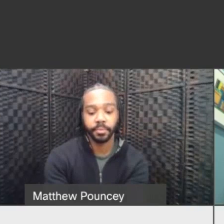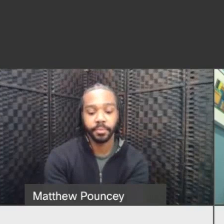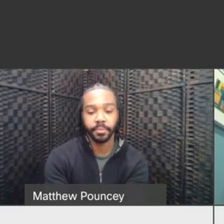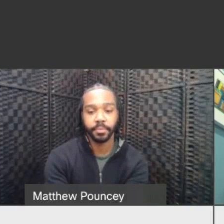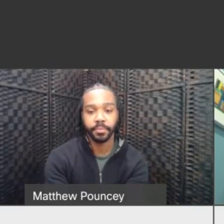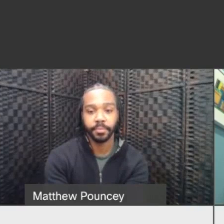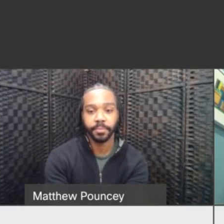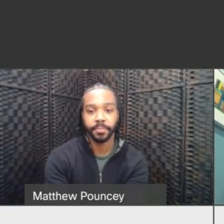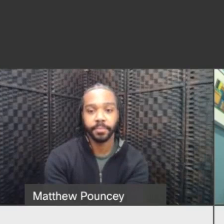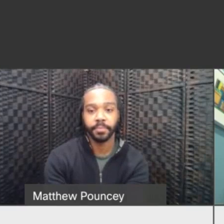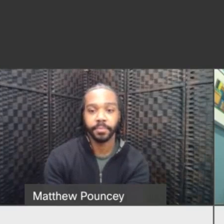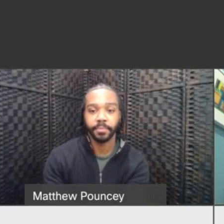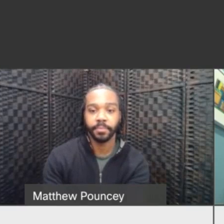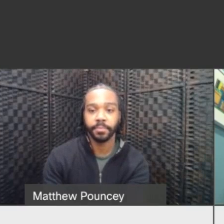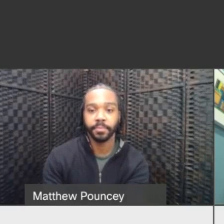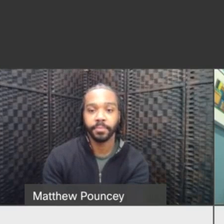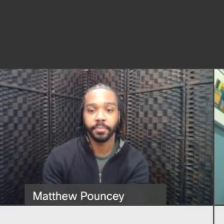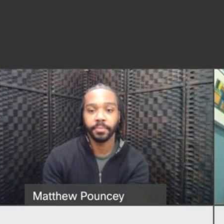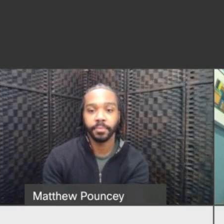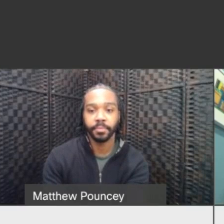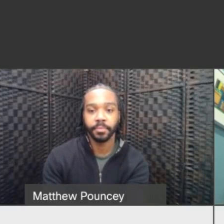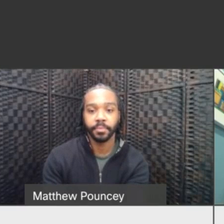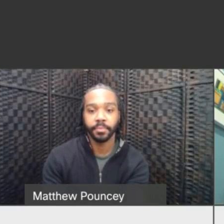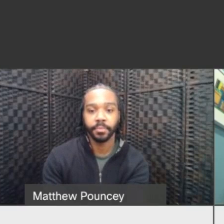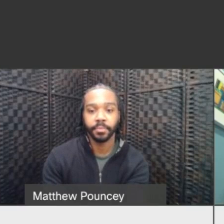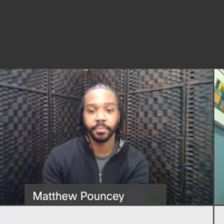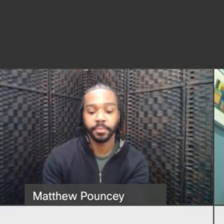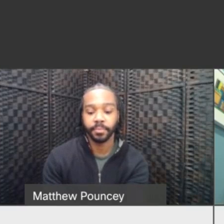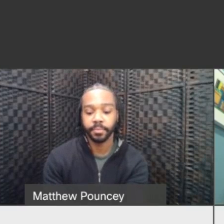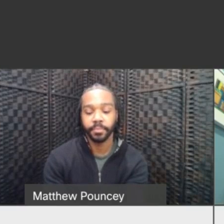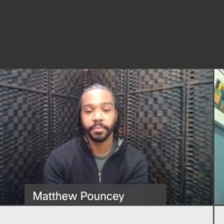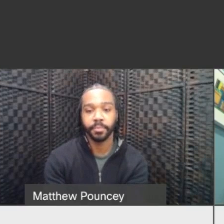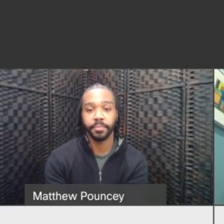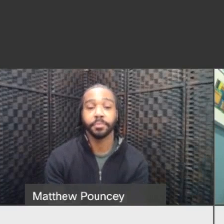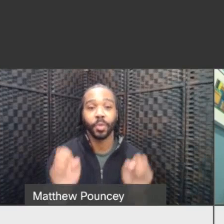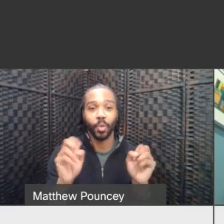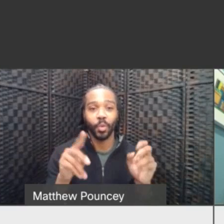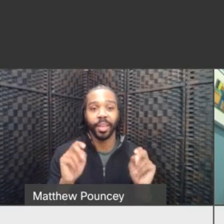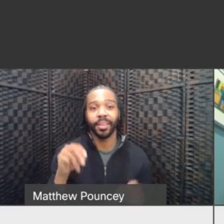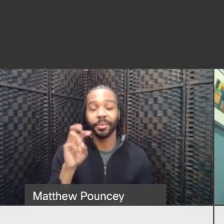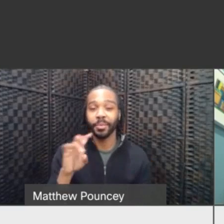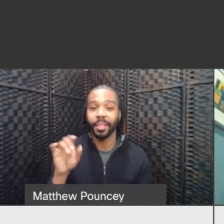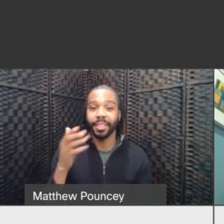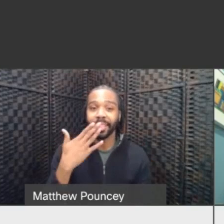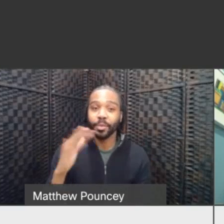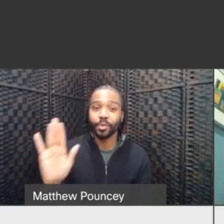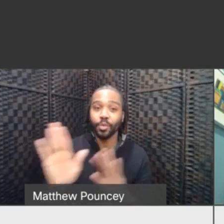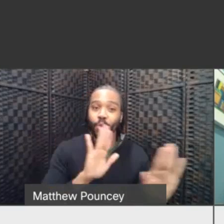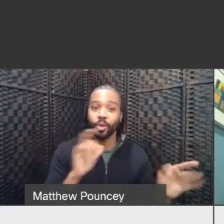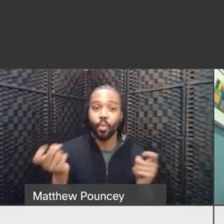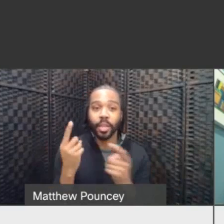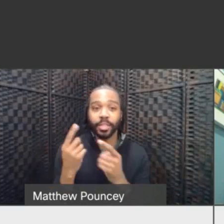Okay, well, Thanks for your questions today